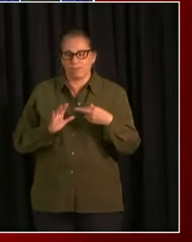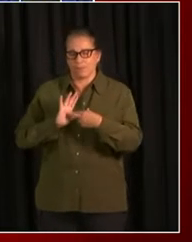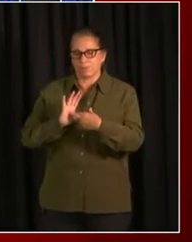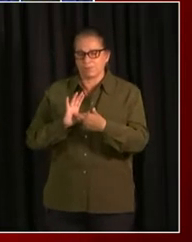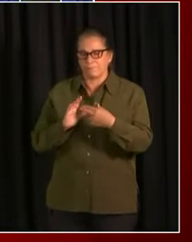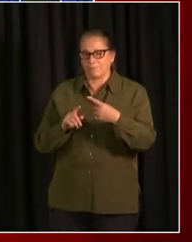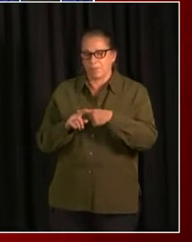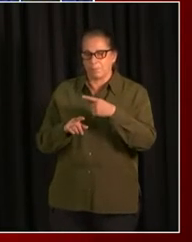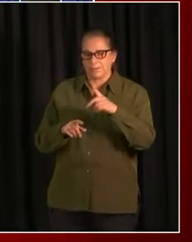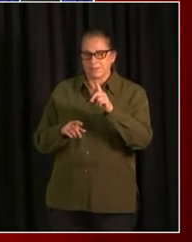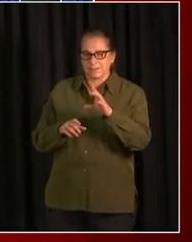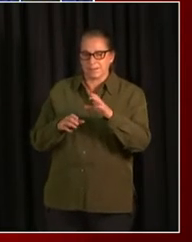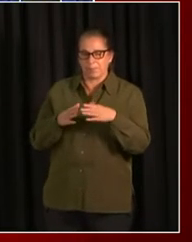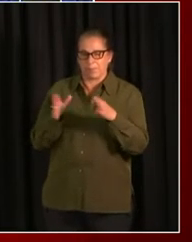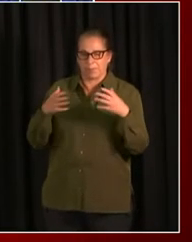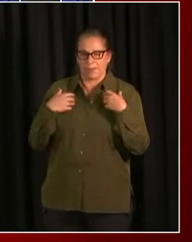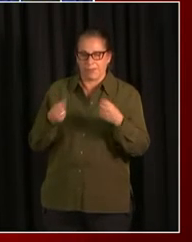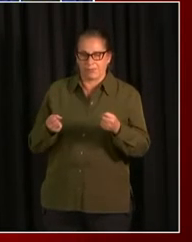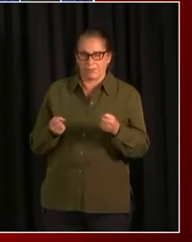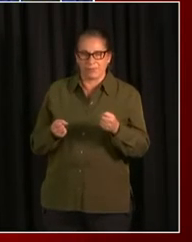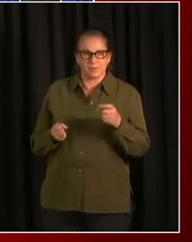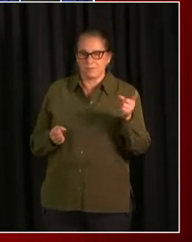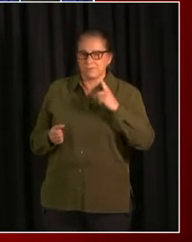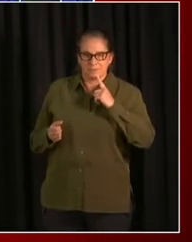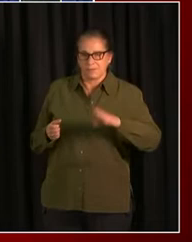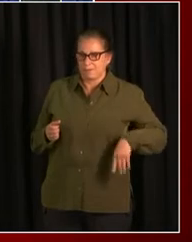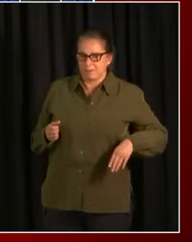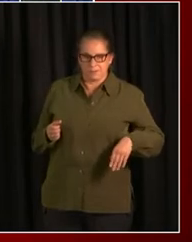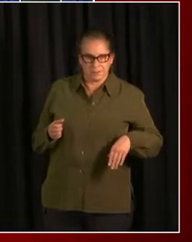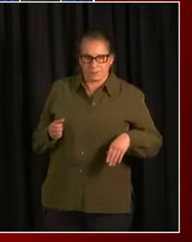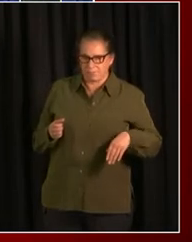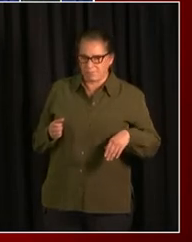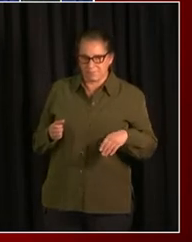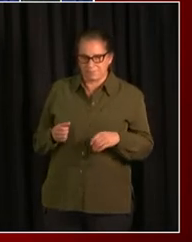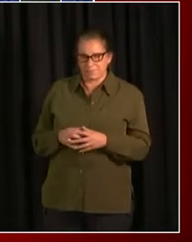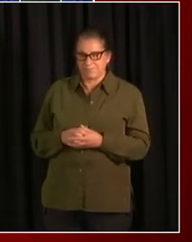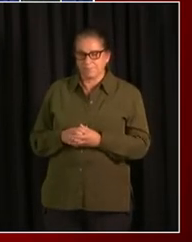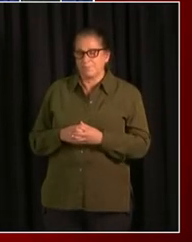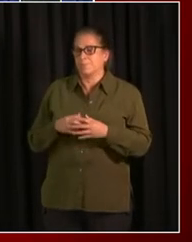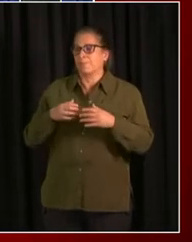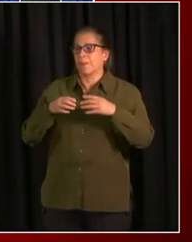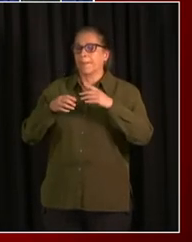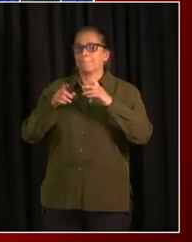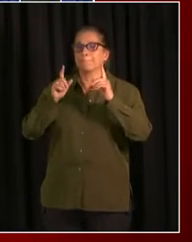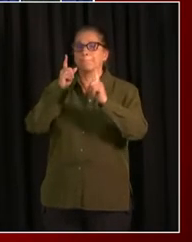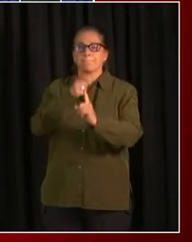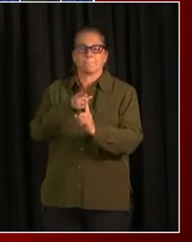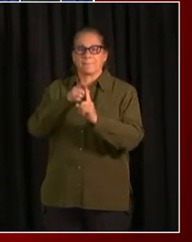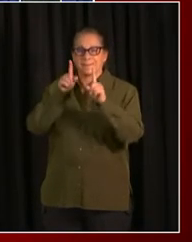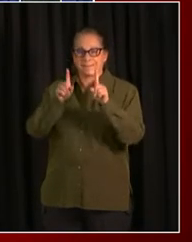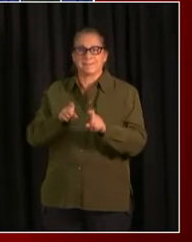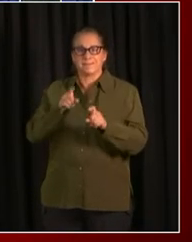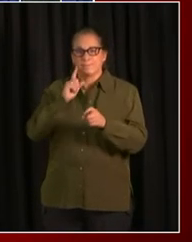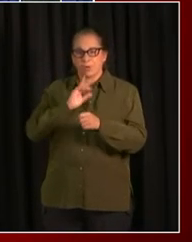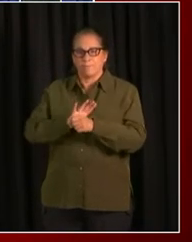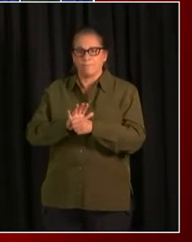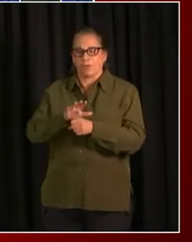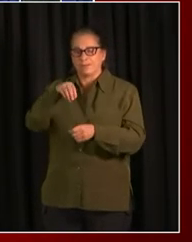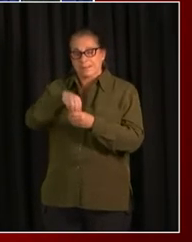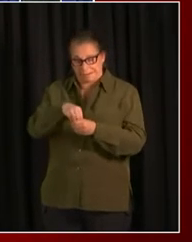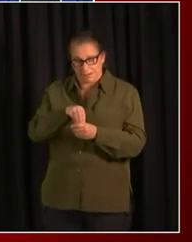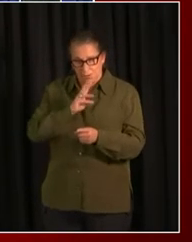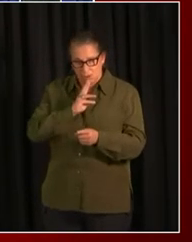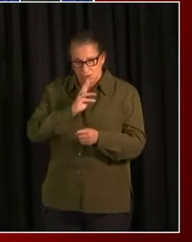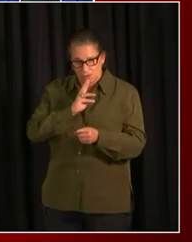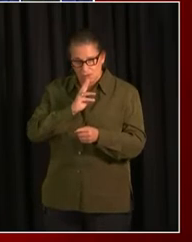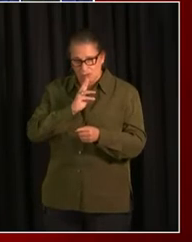any wastewater surveillance programs being implemented in the district at this time. We do have pretty